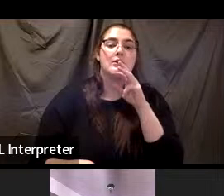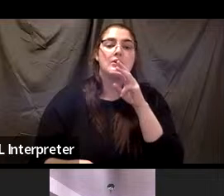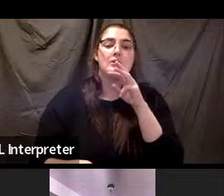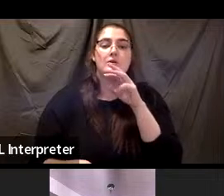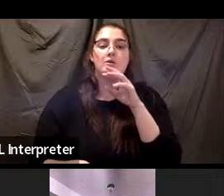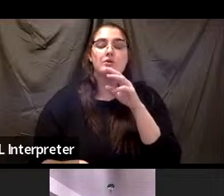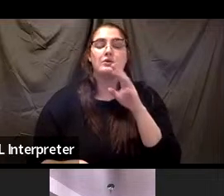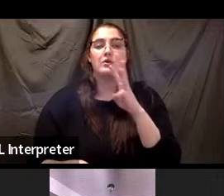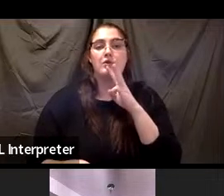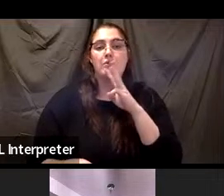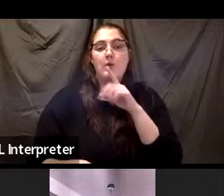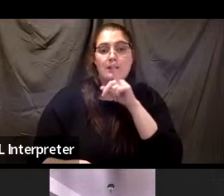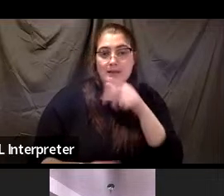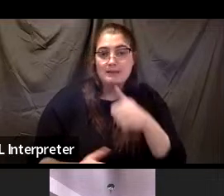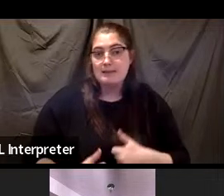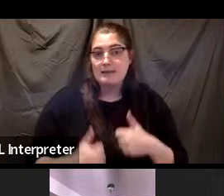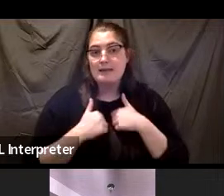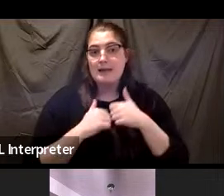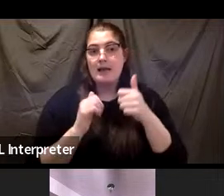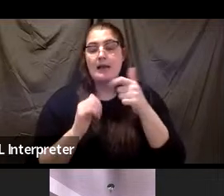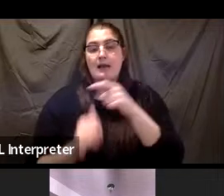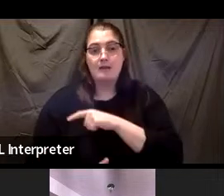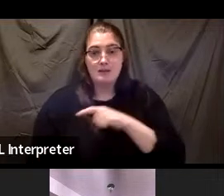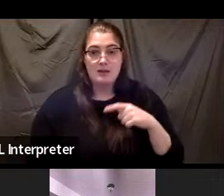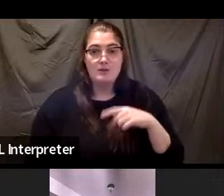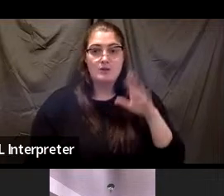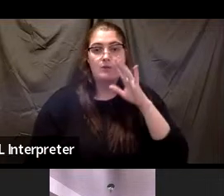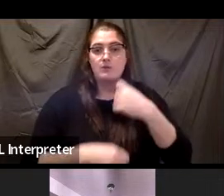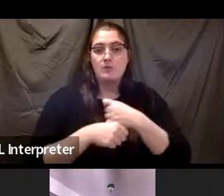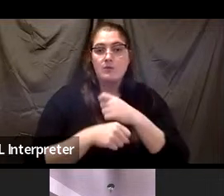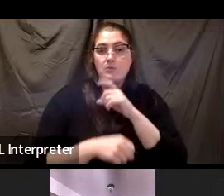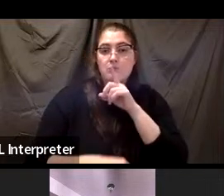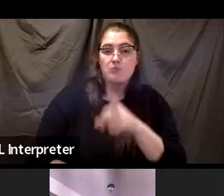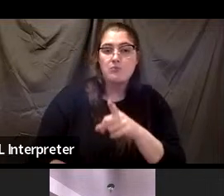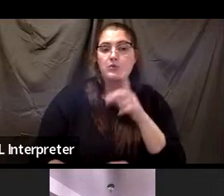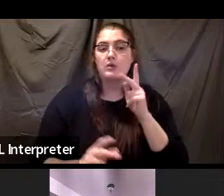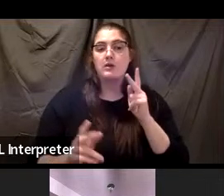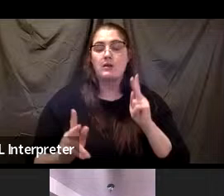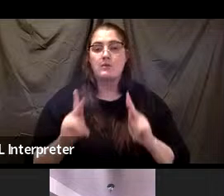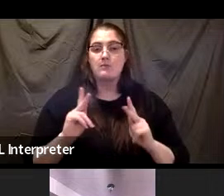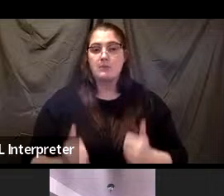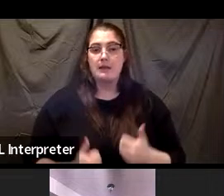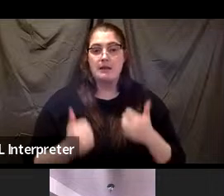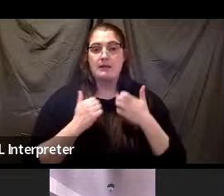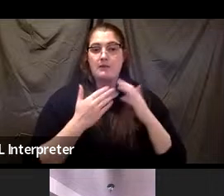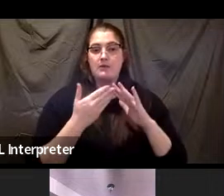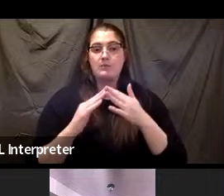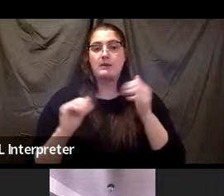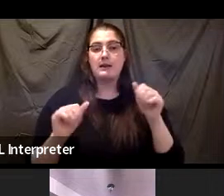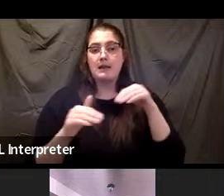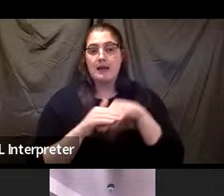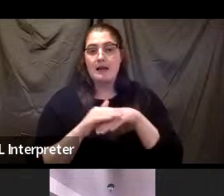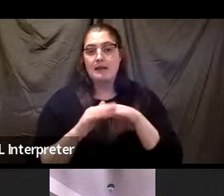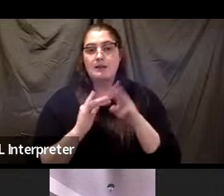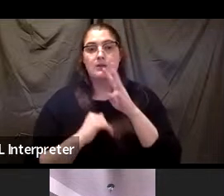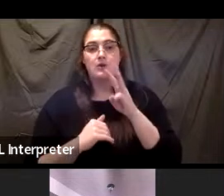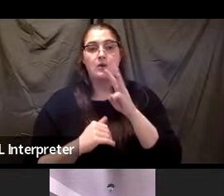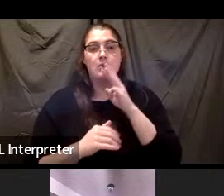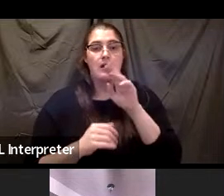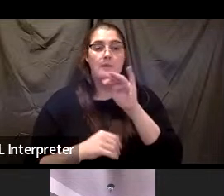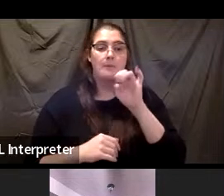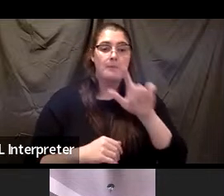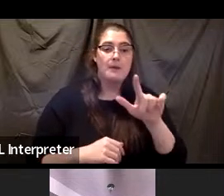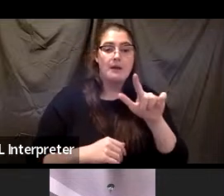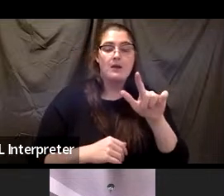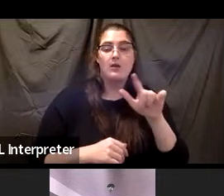Water is Life legislation, the legislation will ensure residential tenants can access their water bill and the utility